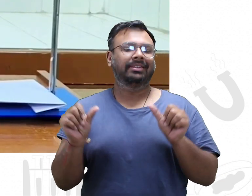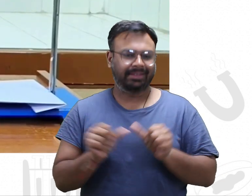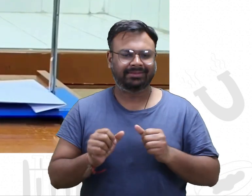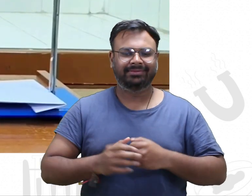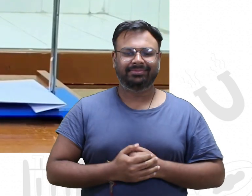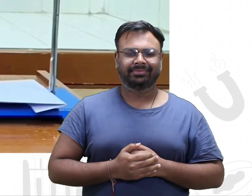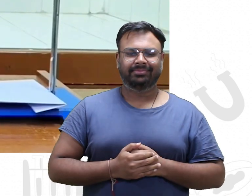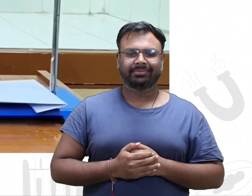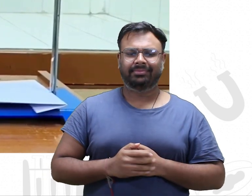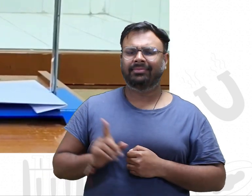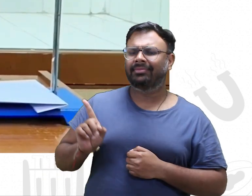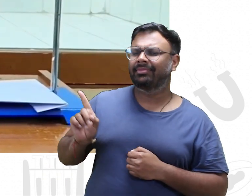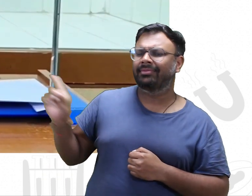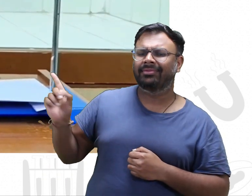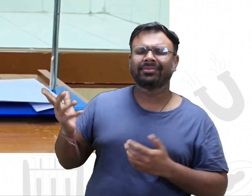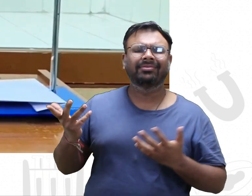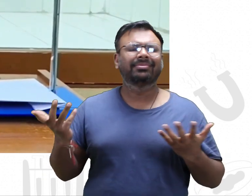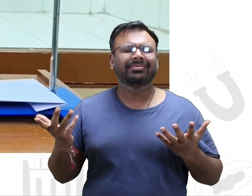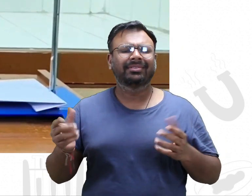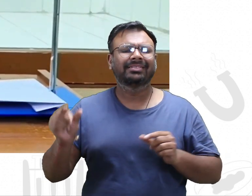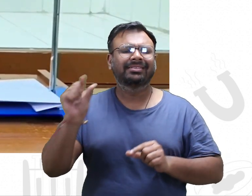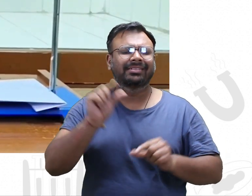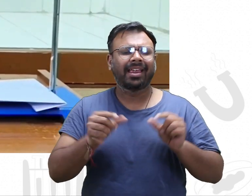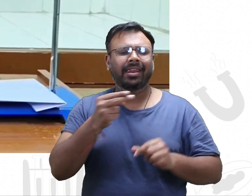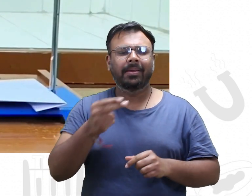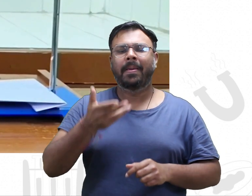standard EDTA solution,